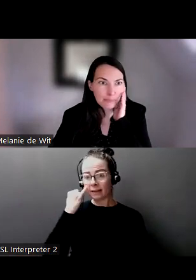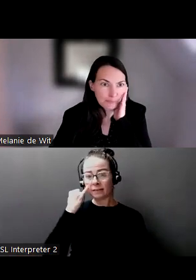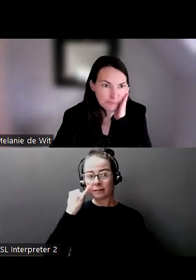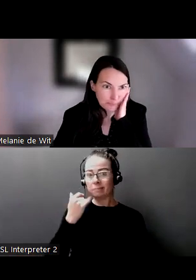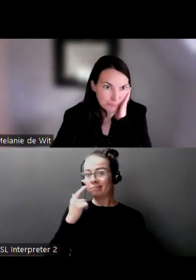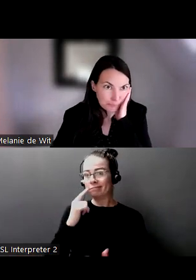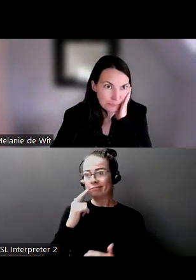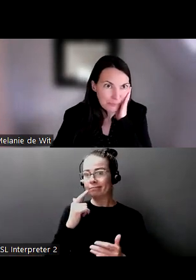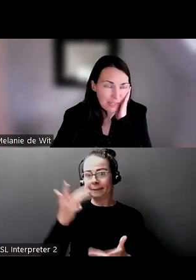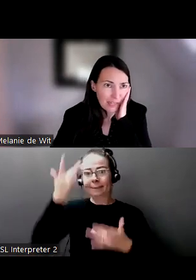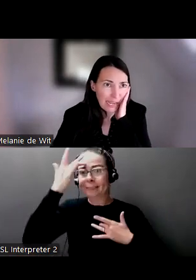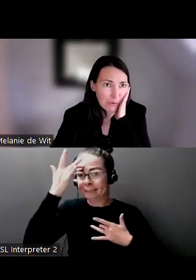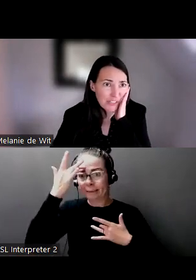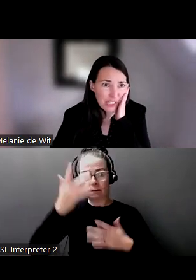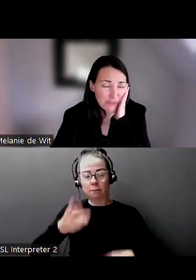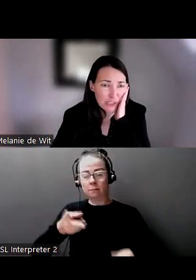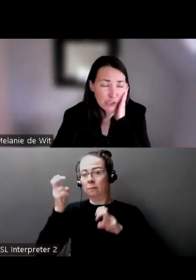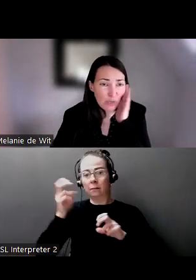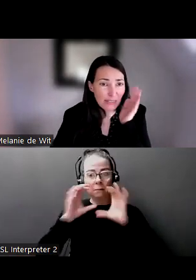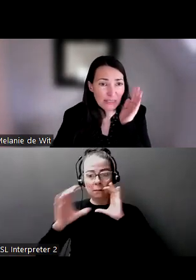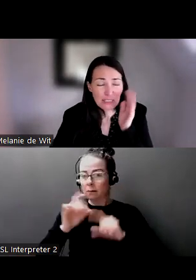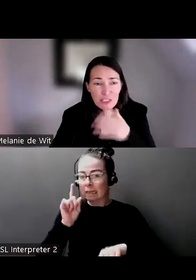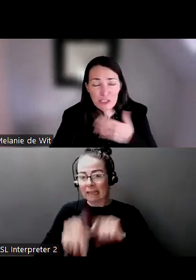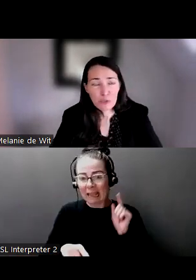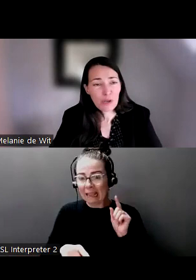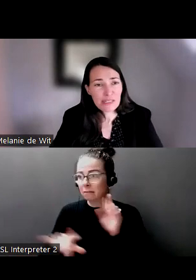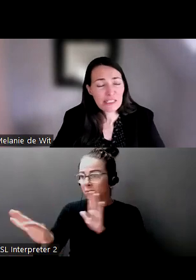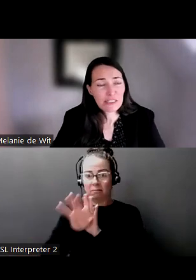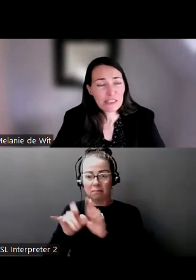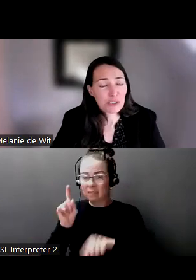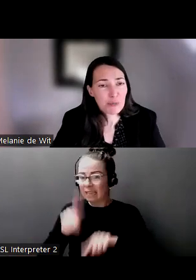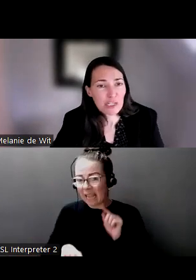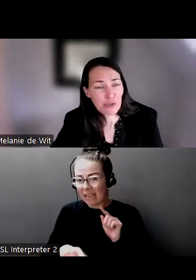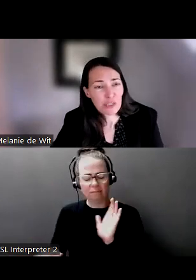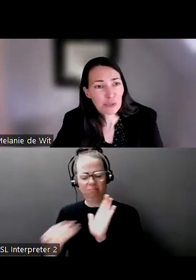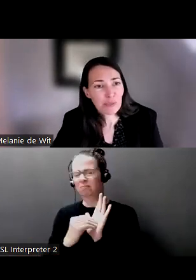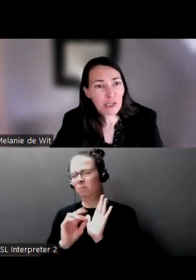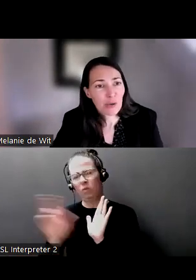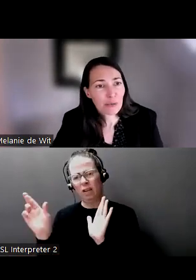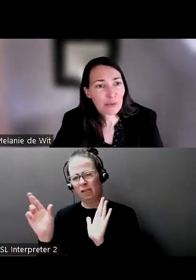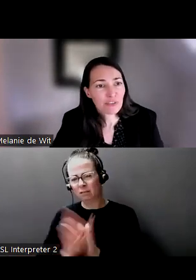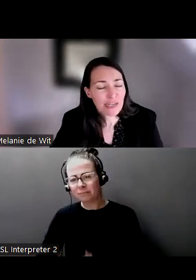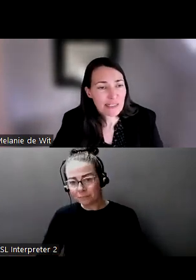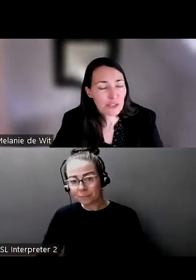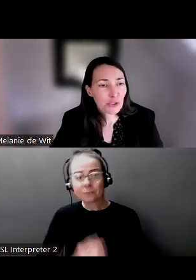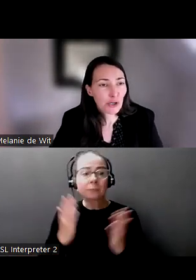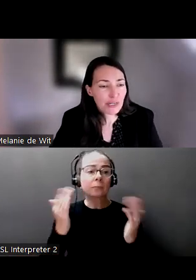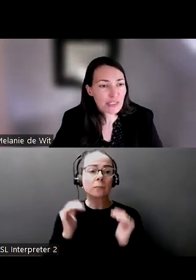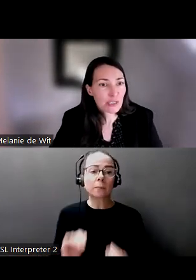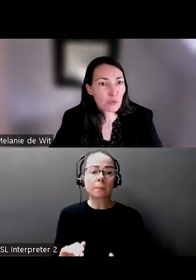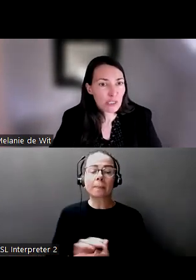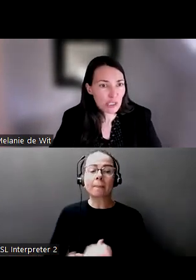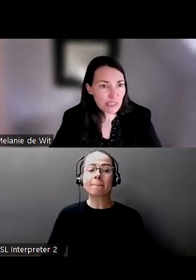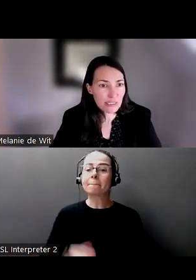communicate. How often do you have to do one? You know, you want to make sure that your POA reflects your